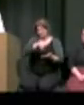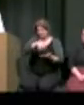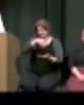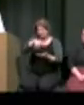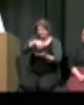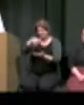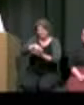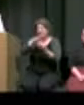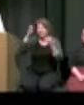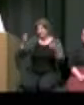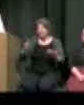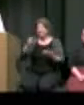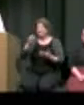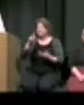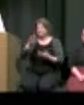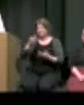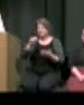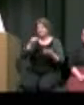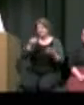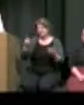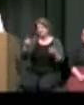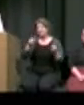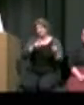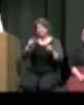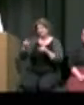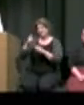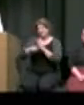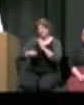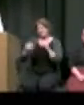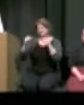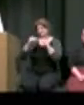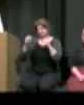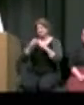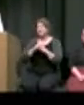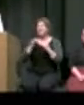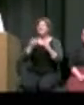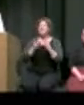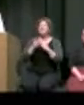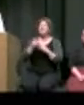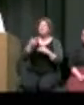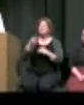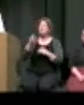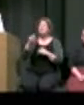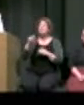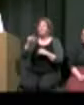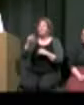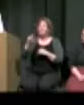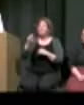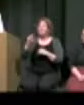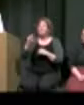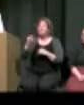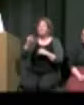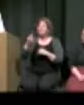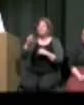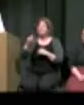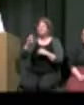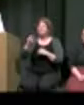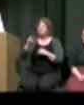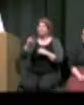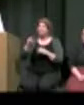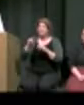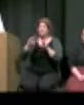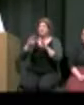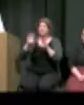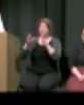hand in hand. And this project, so it's funded through the Great Lakes Restoration Initiative. That's the federal portion.